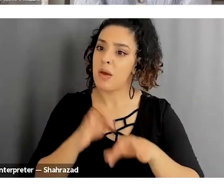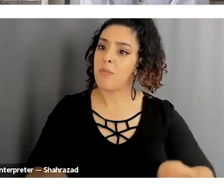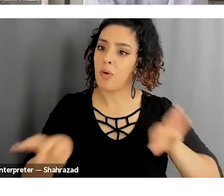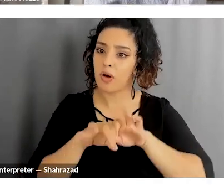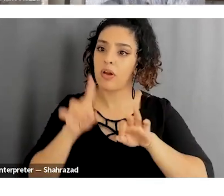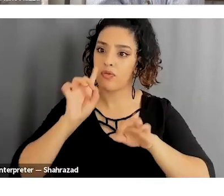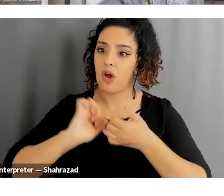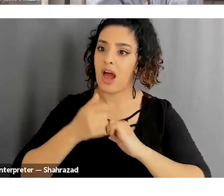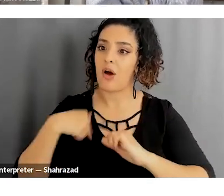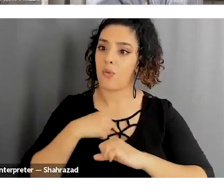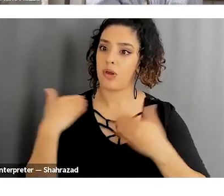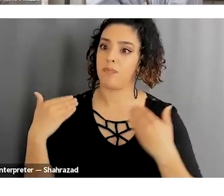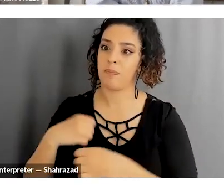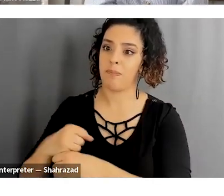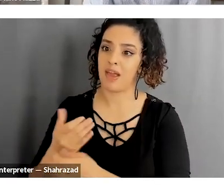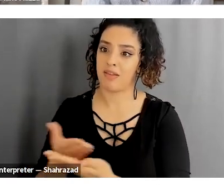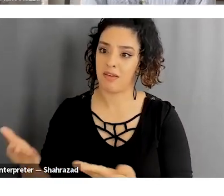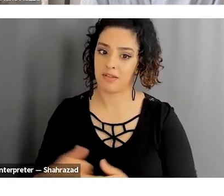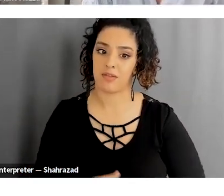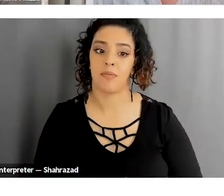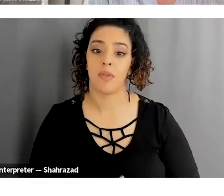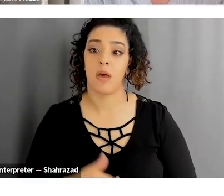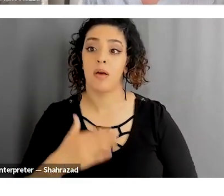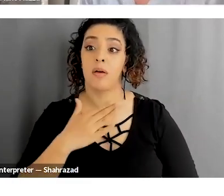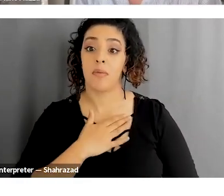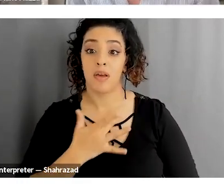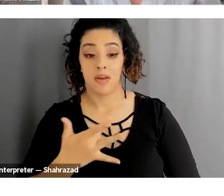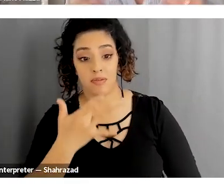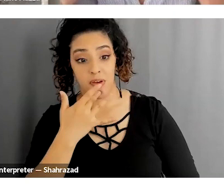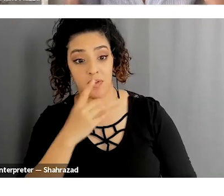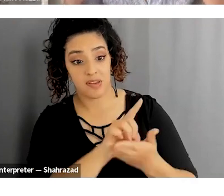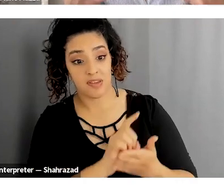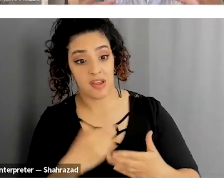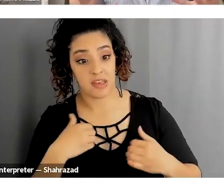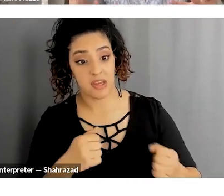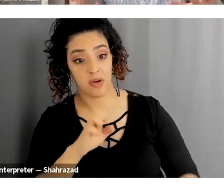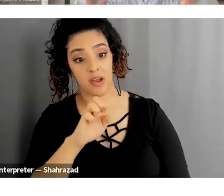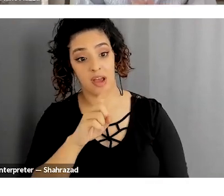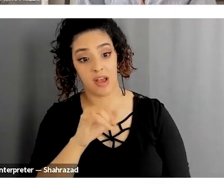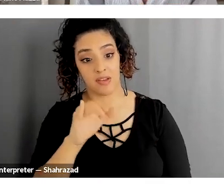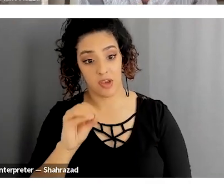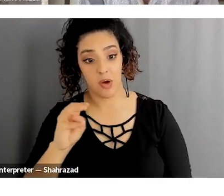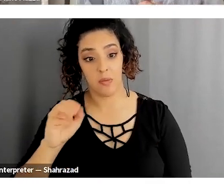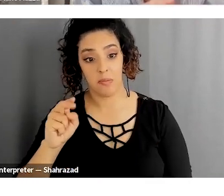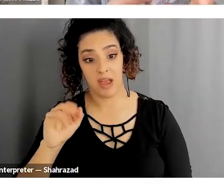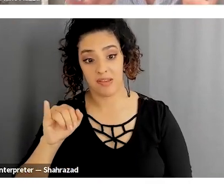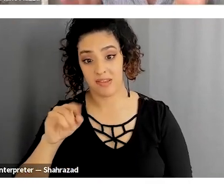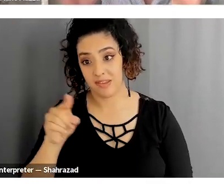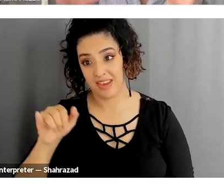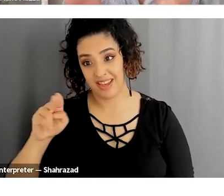So one of my favorite design heroes is an Italian theorist named Ezio Manzini.